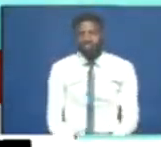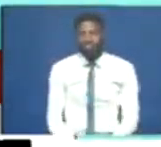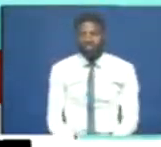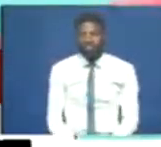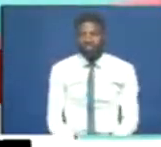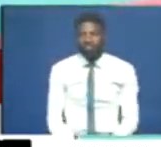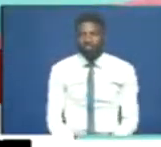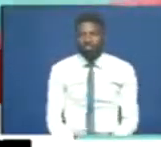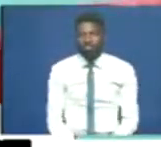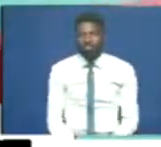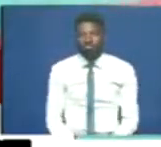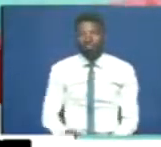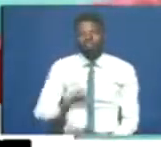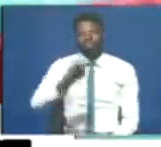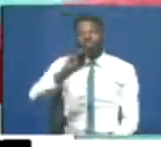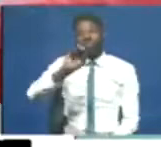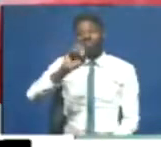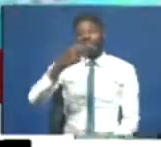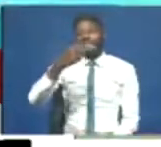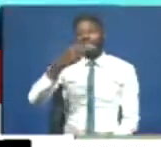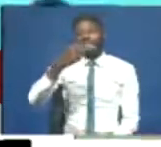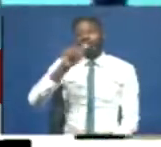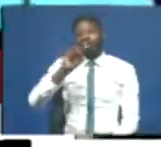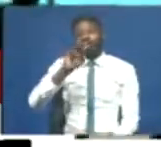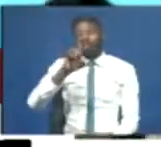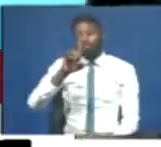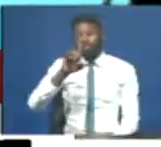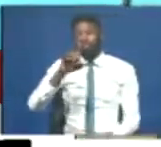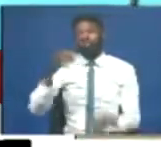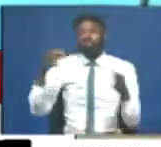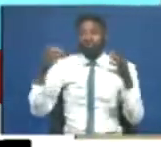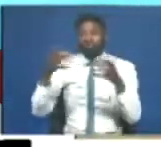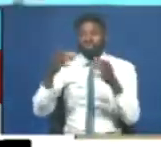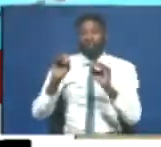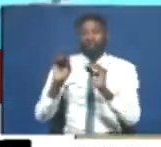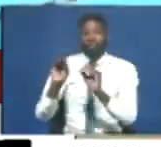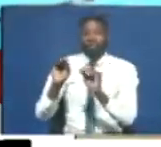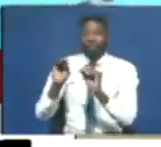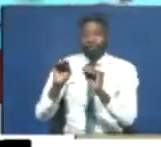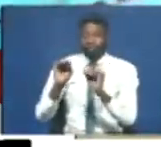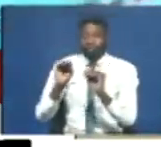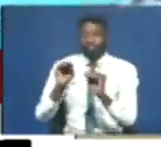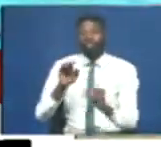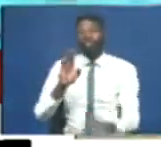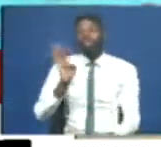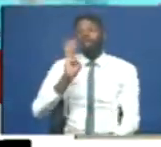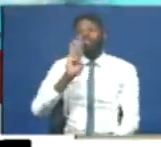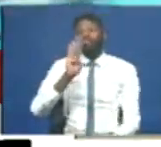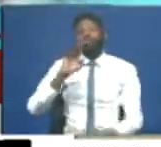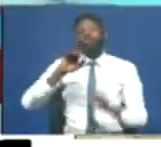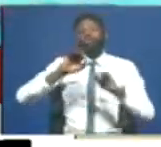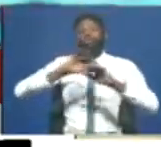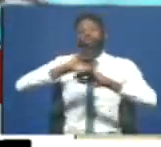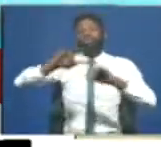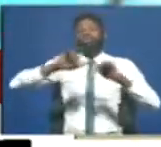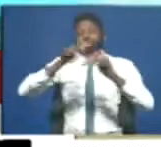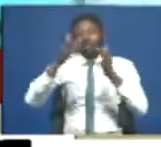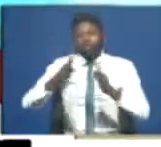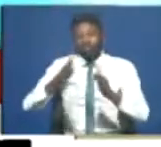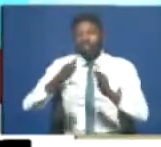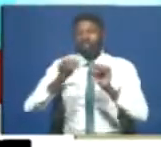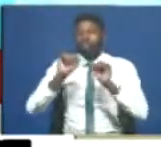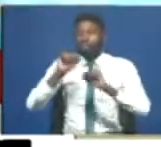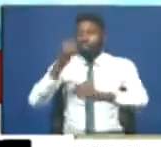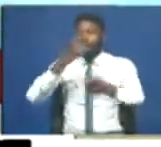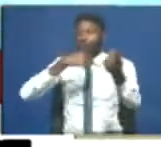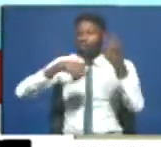Coached by Mohamed Ahmed, blue ocean swimmers shone in most of the junior events to remain on course to winning the overall title at the Coast